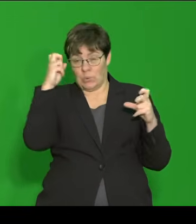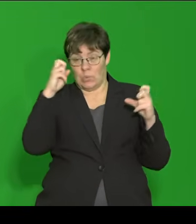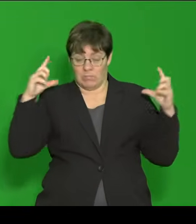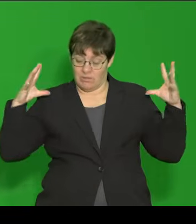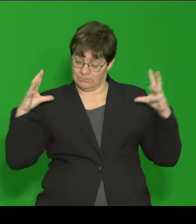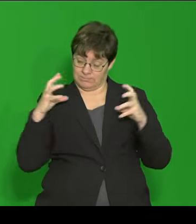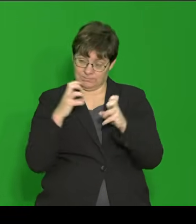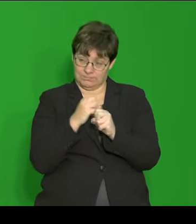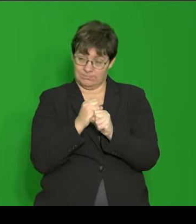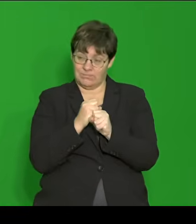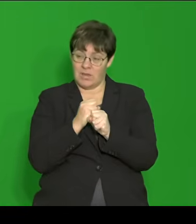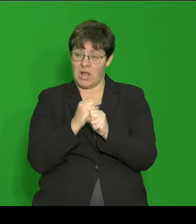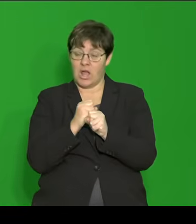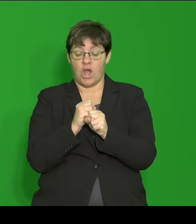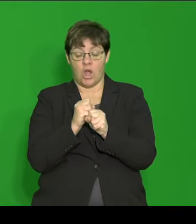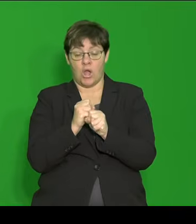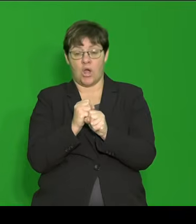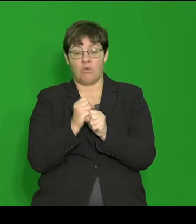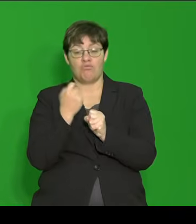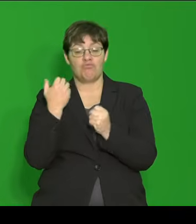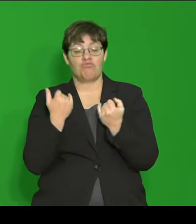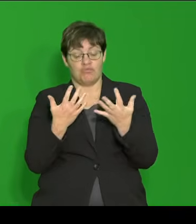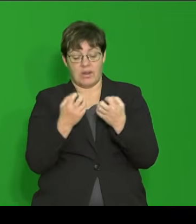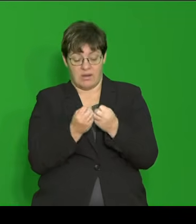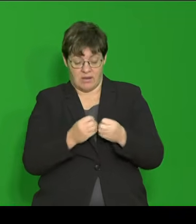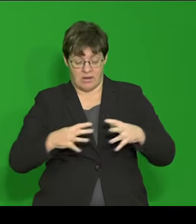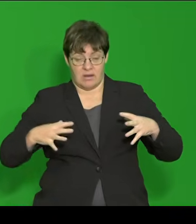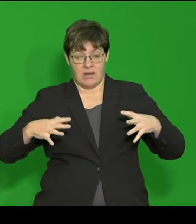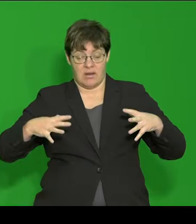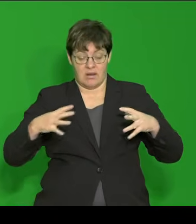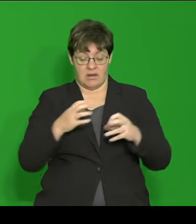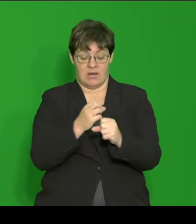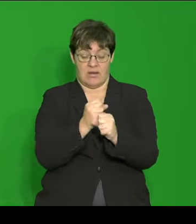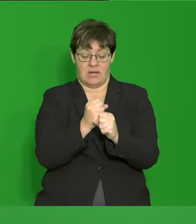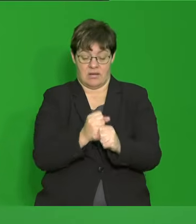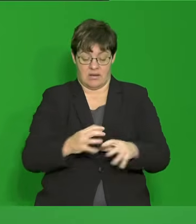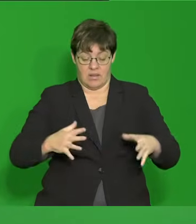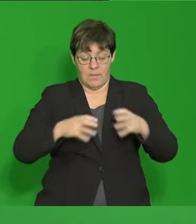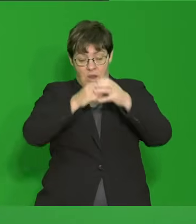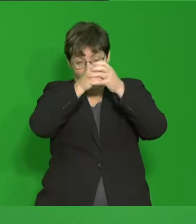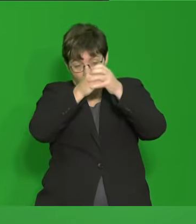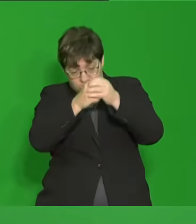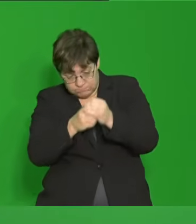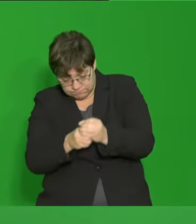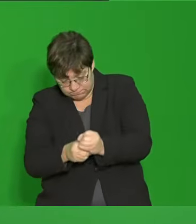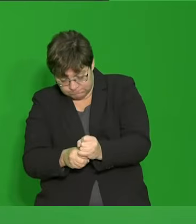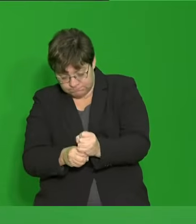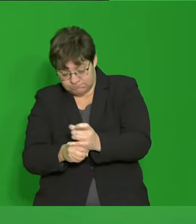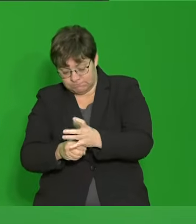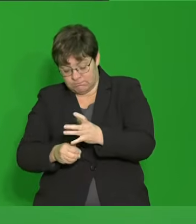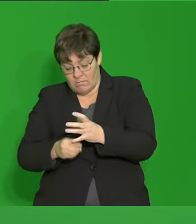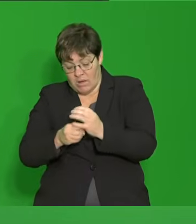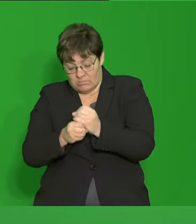the contraction, and the green arrows point to the relaxation. So when these muscles contract, it pushes and opens up